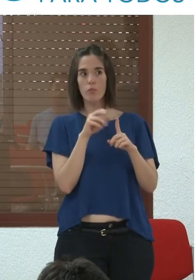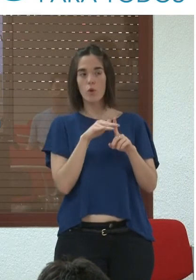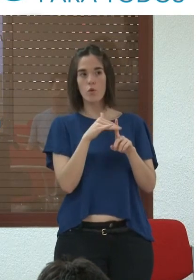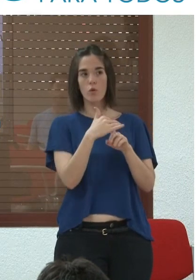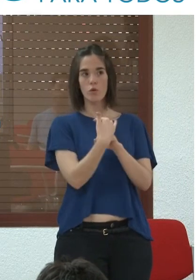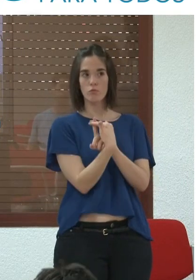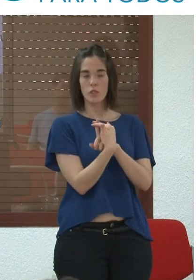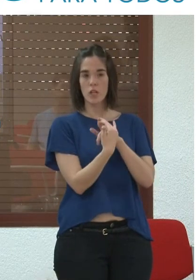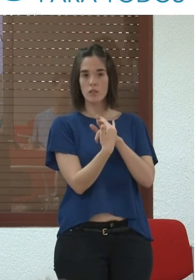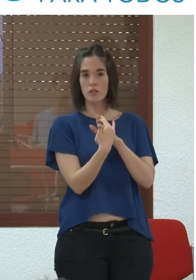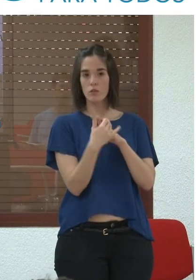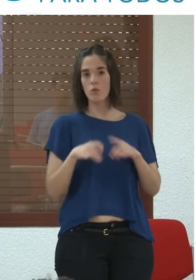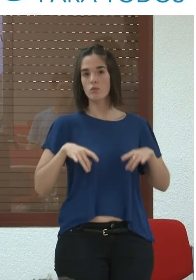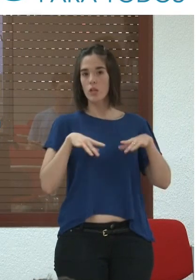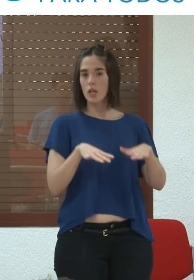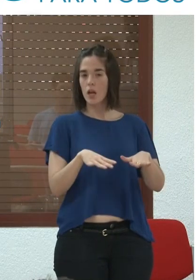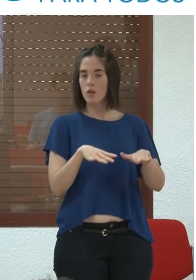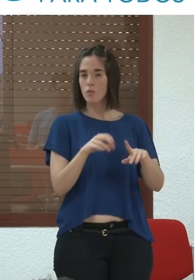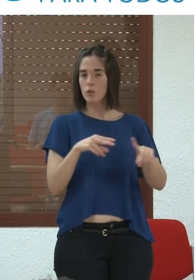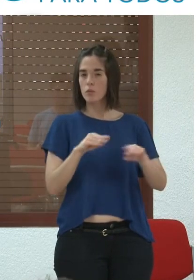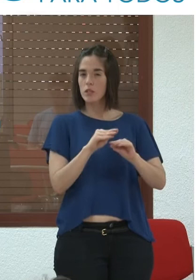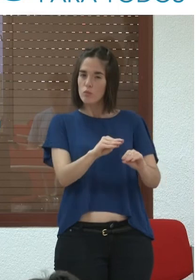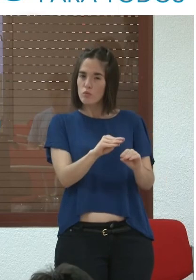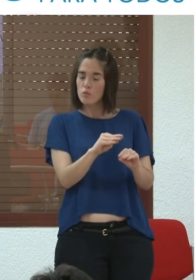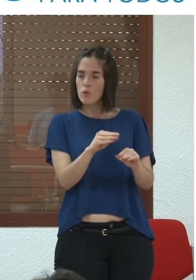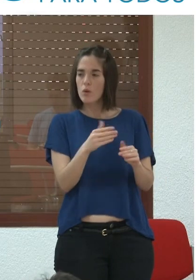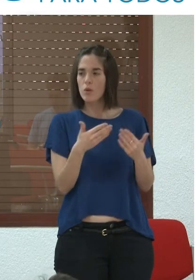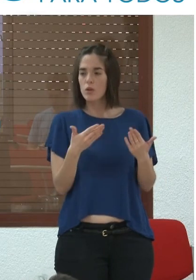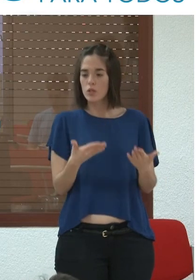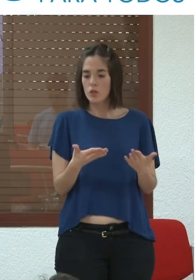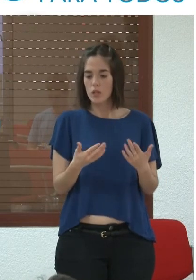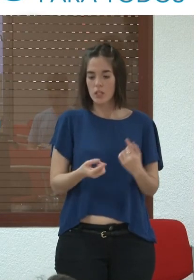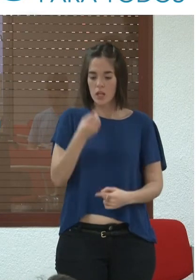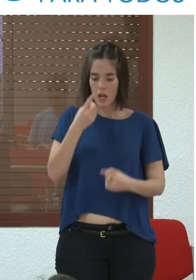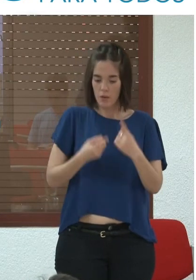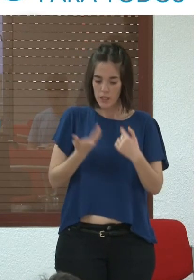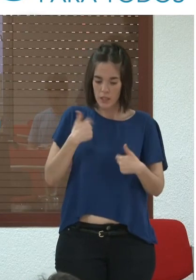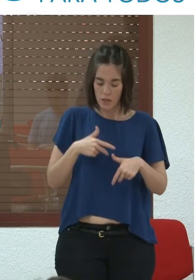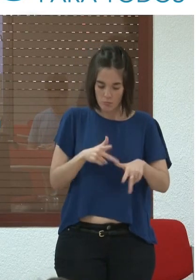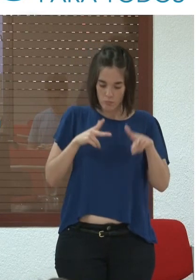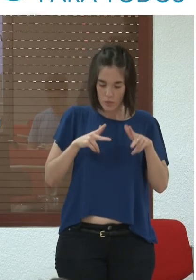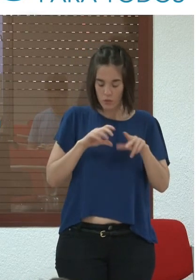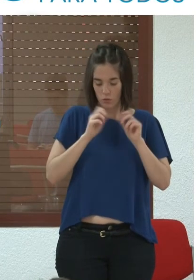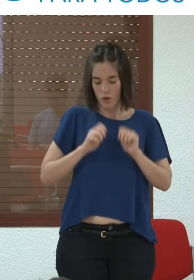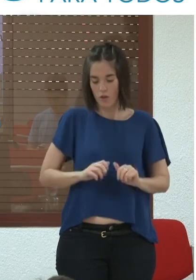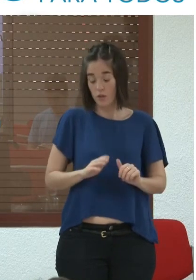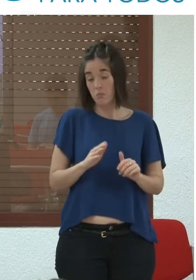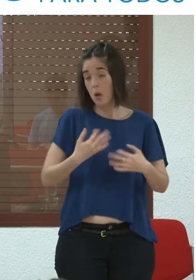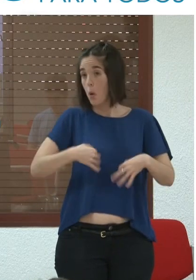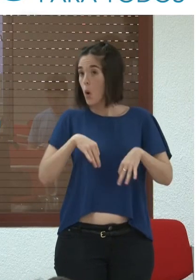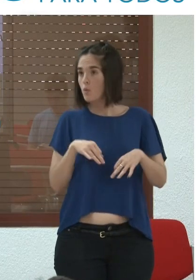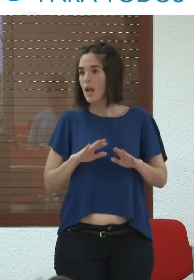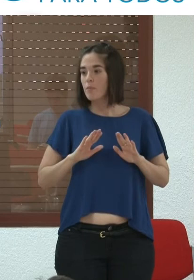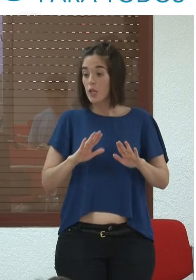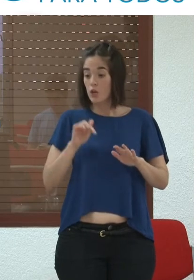Australia, donde procede este proyecto. This project comes from Australia, and it seems like these type of things are allowed